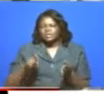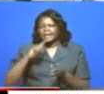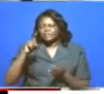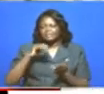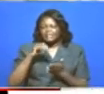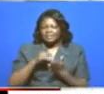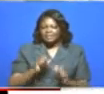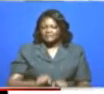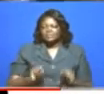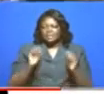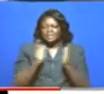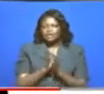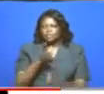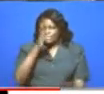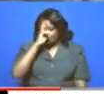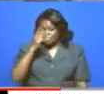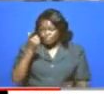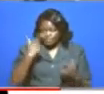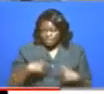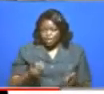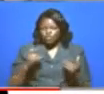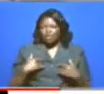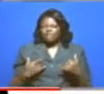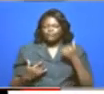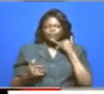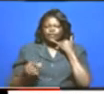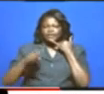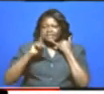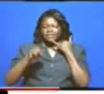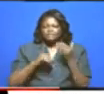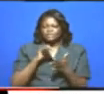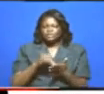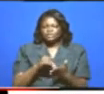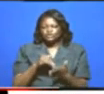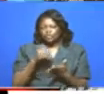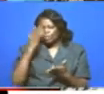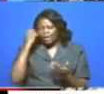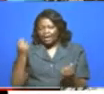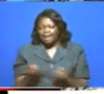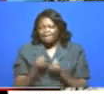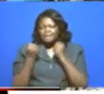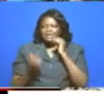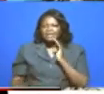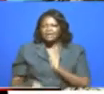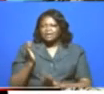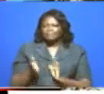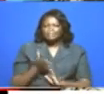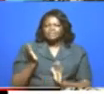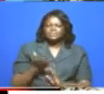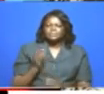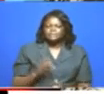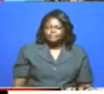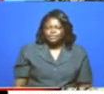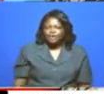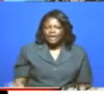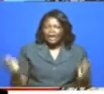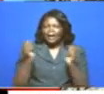security officer will be allowed to have their phones within an examination center for emergency purposes. We have now come to a very painful